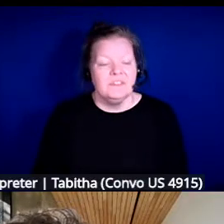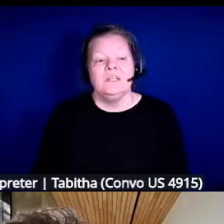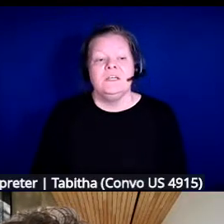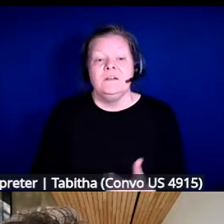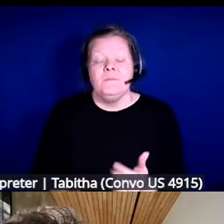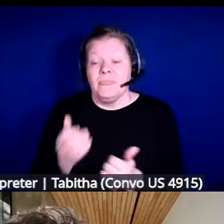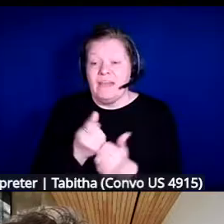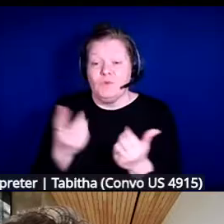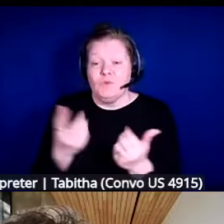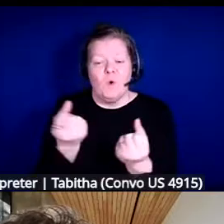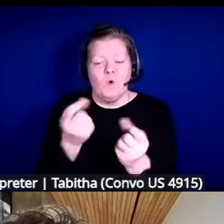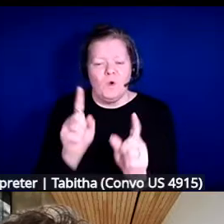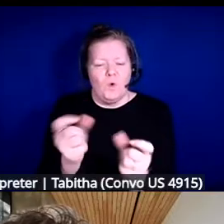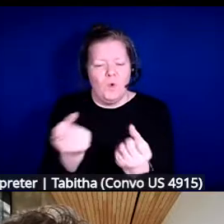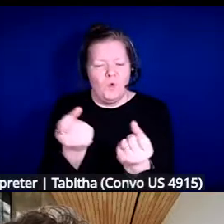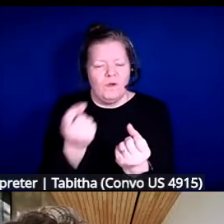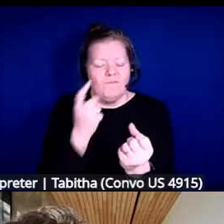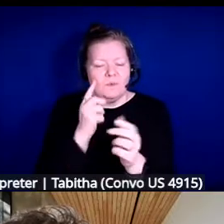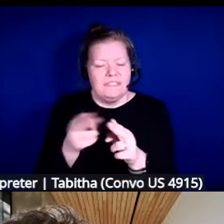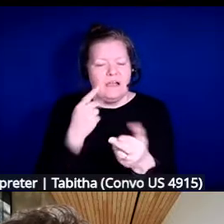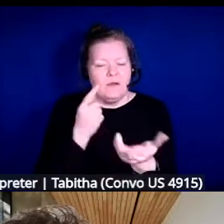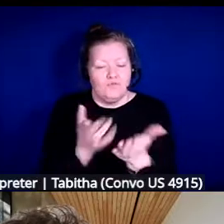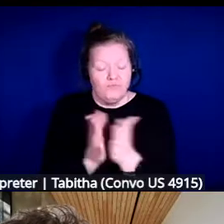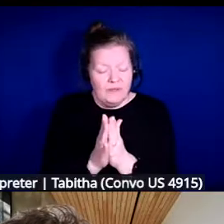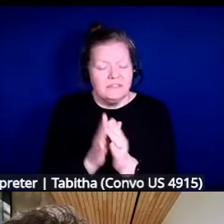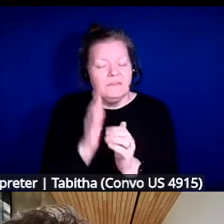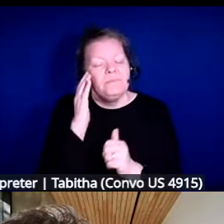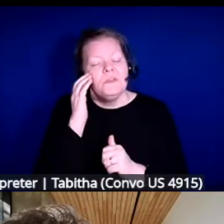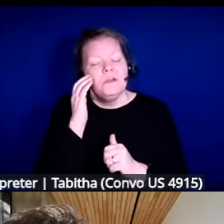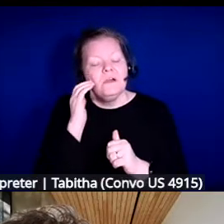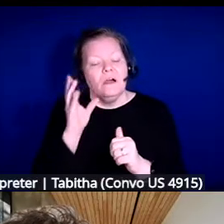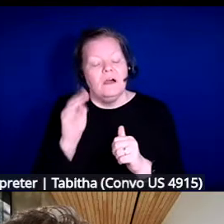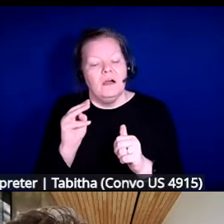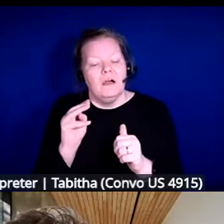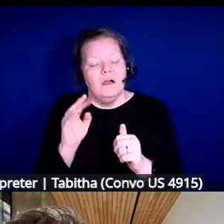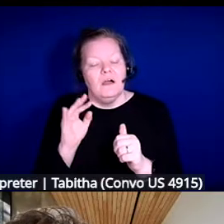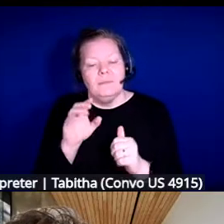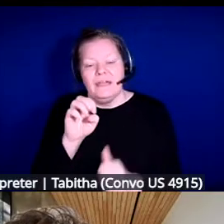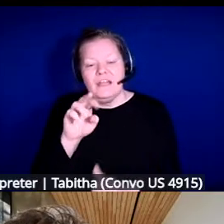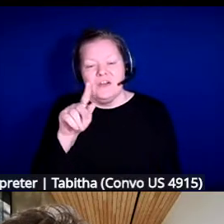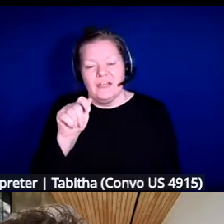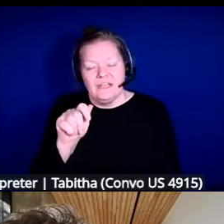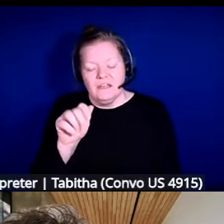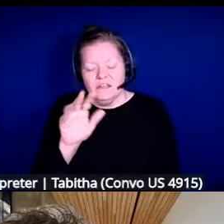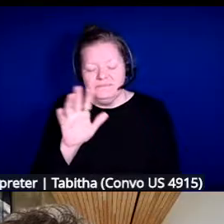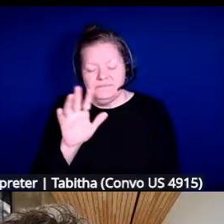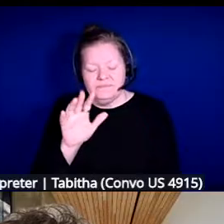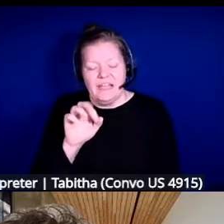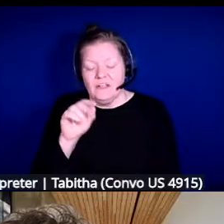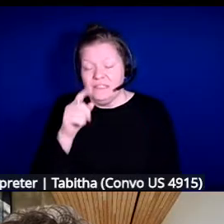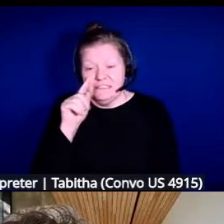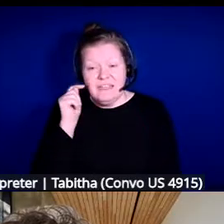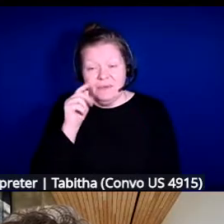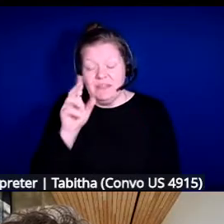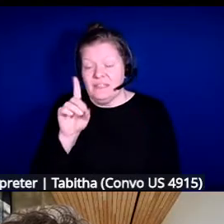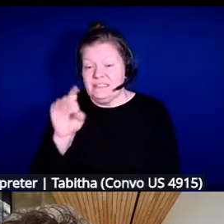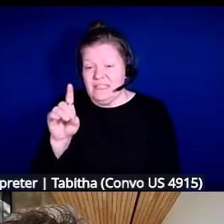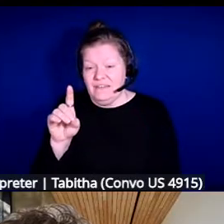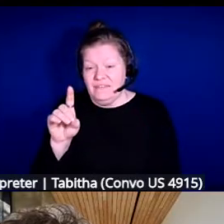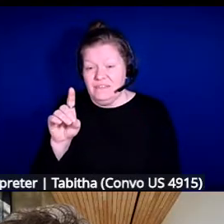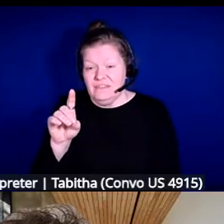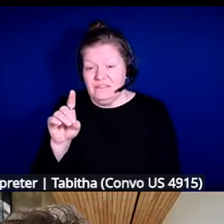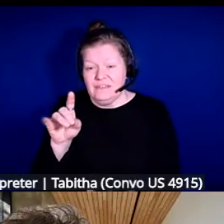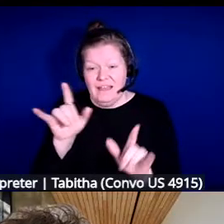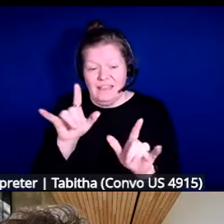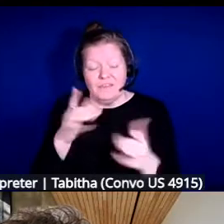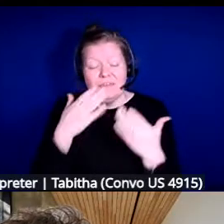I Everybody know. hold on for a second. I'm going to make a request. Uh, Erica, not Erica, Tabitha and David, love you